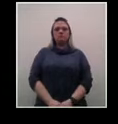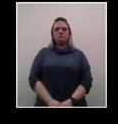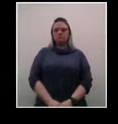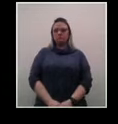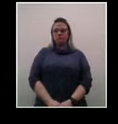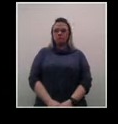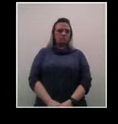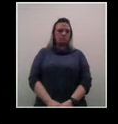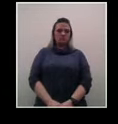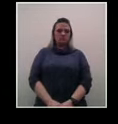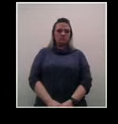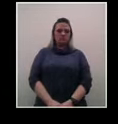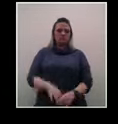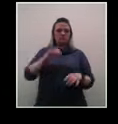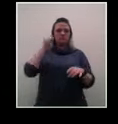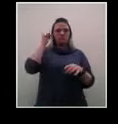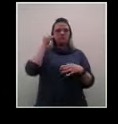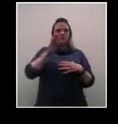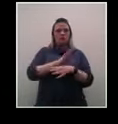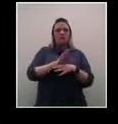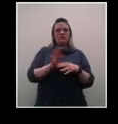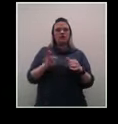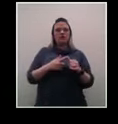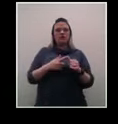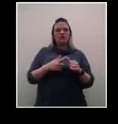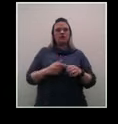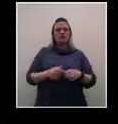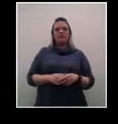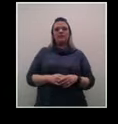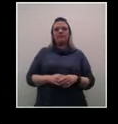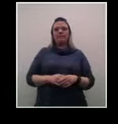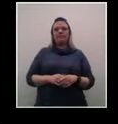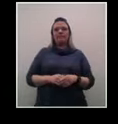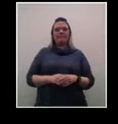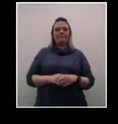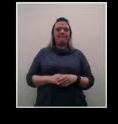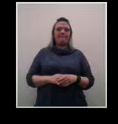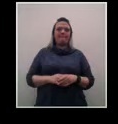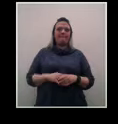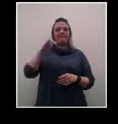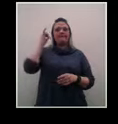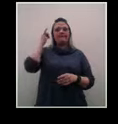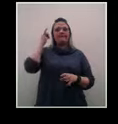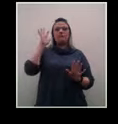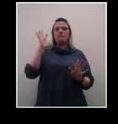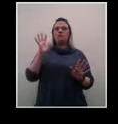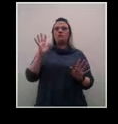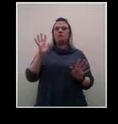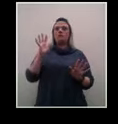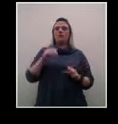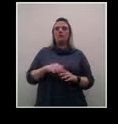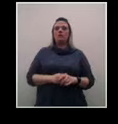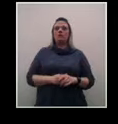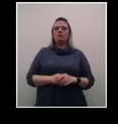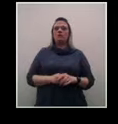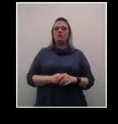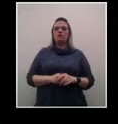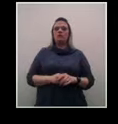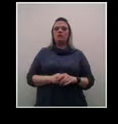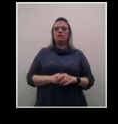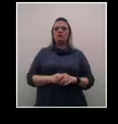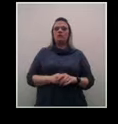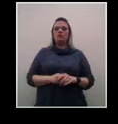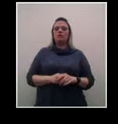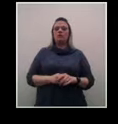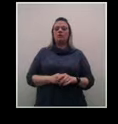If not B News, anybody from Buffalo Business First? If not Buffalo Business Yes, First? hi. Oh, we have someone from Buffalo Business